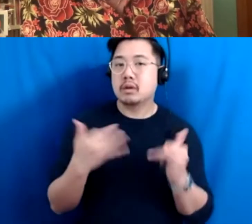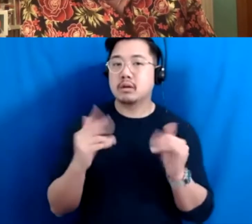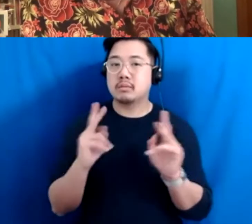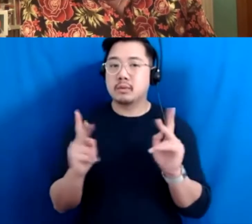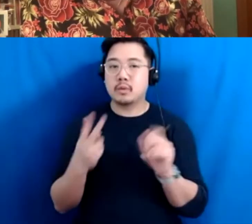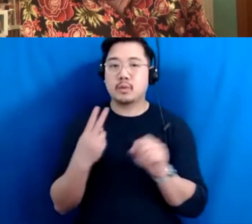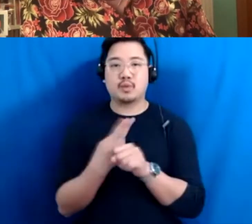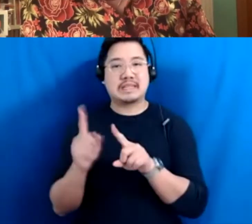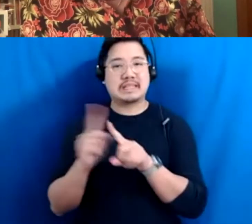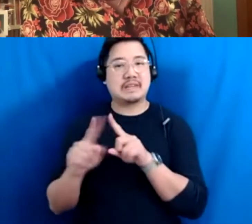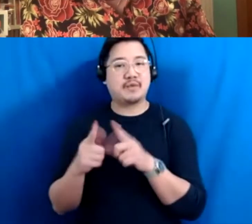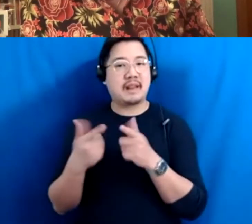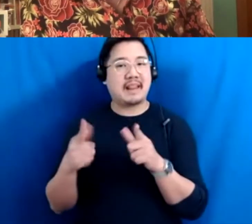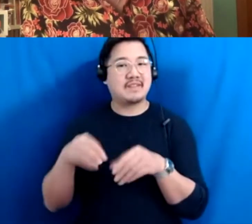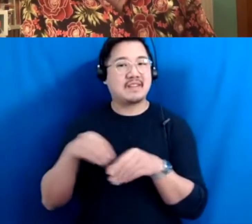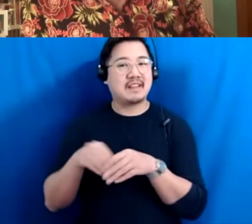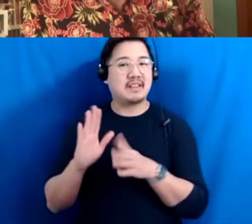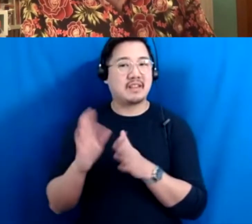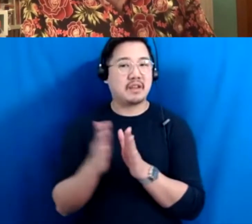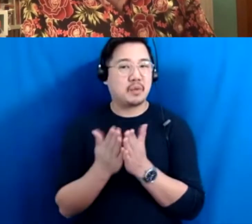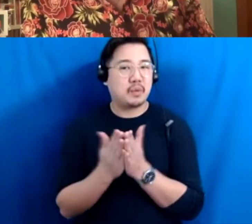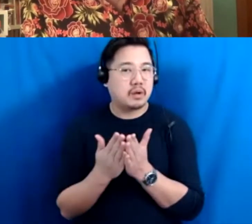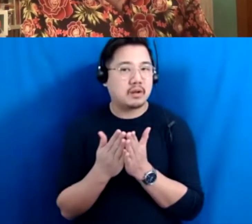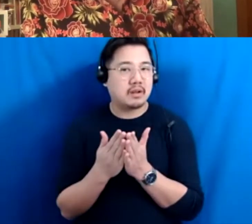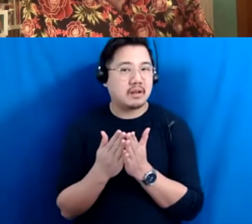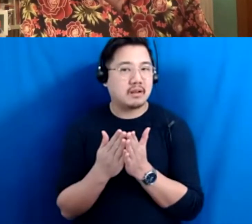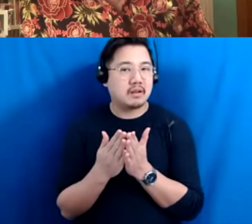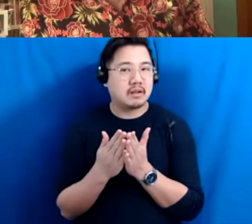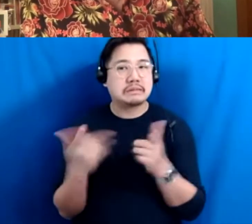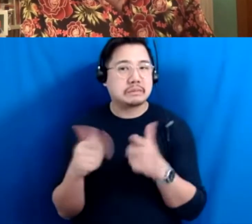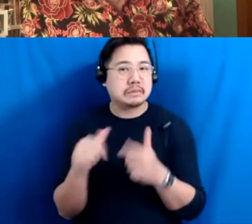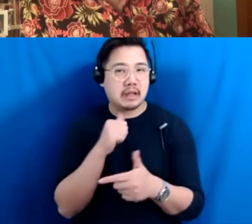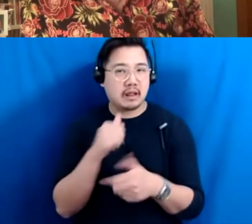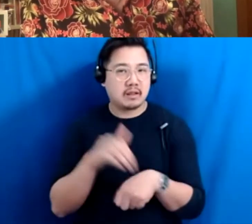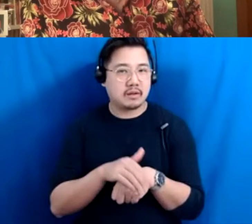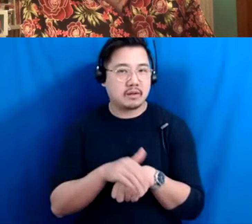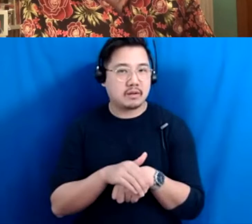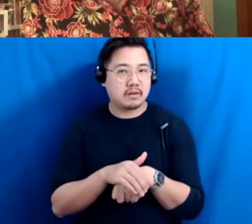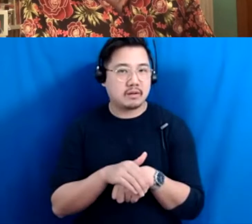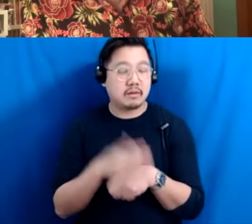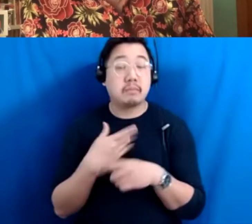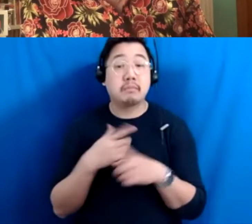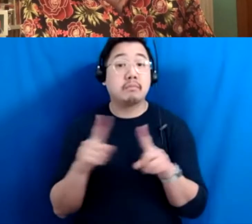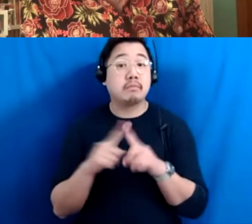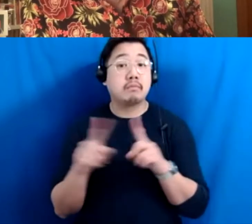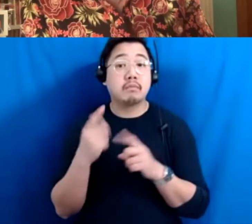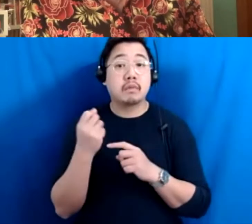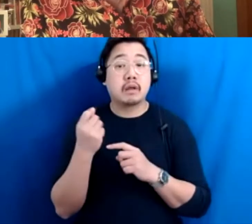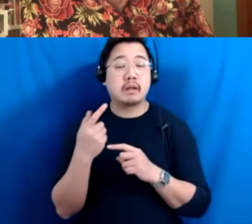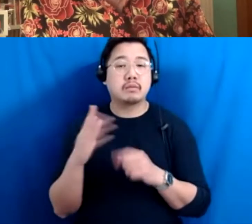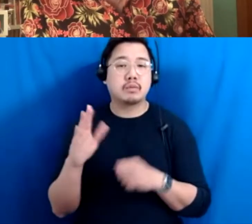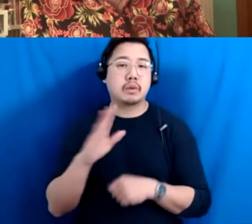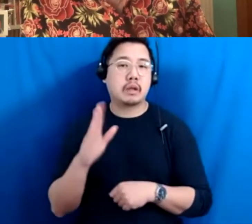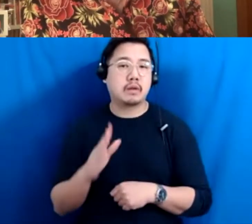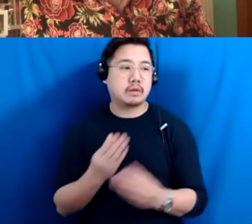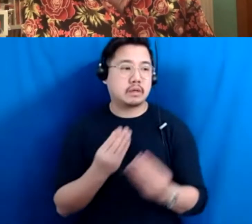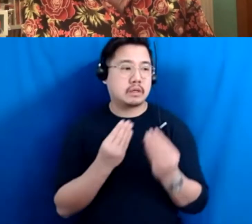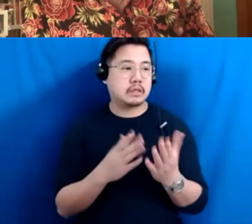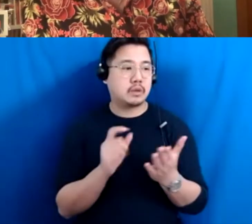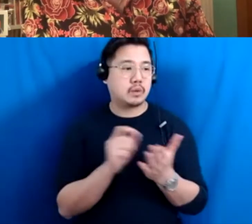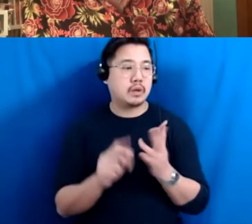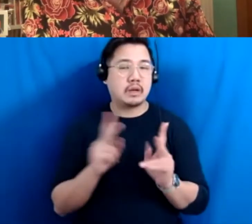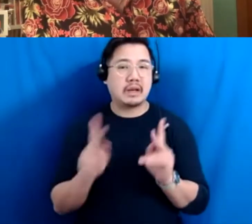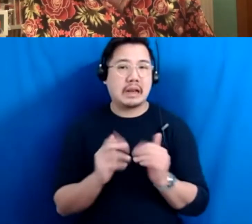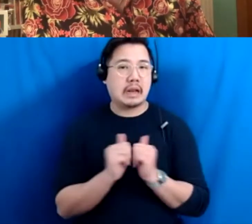languages into their work that aren't English. But what I would never do is to tell a writer when and how to do